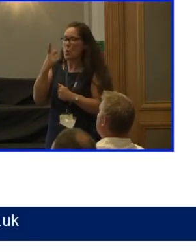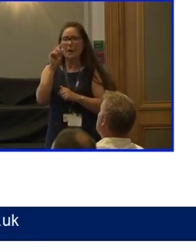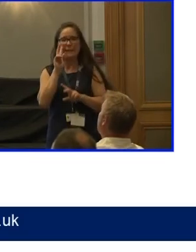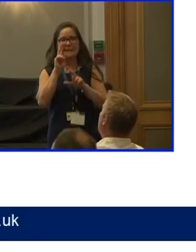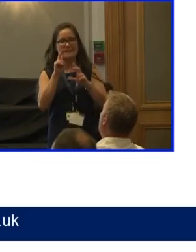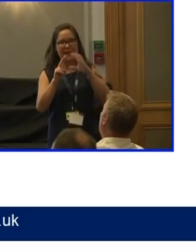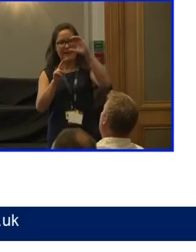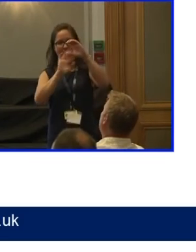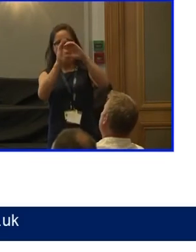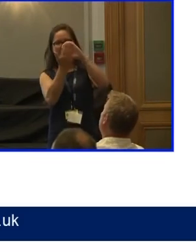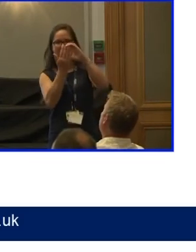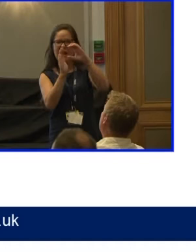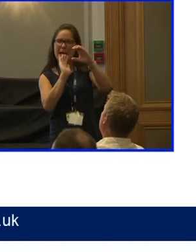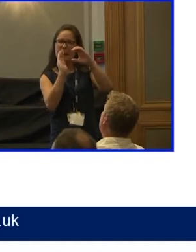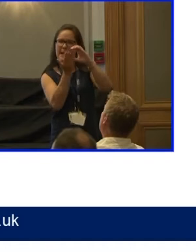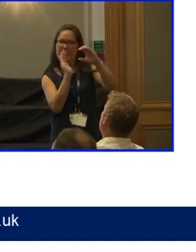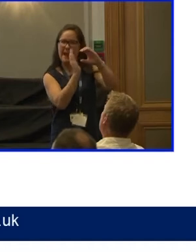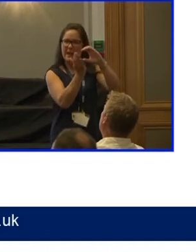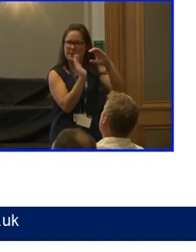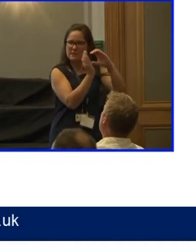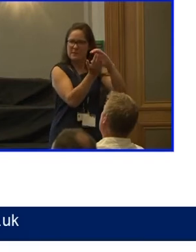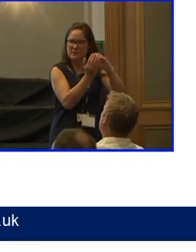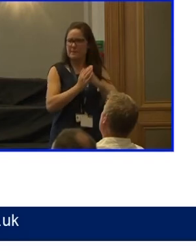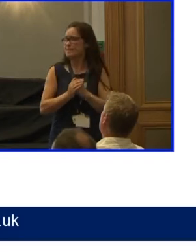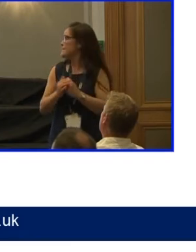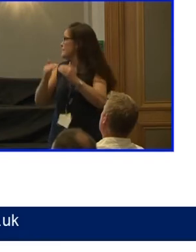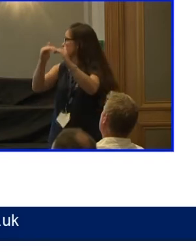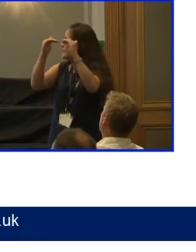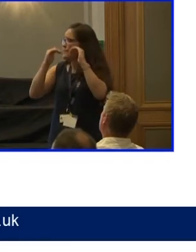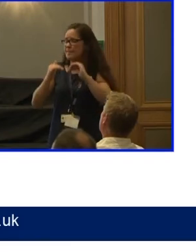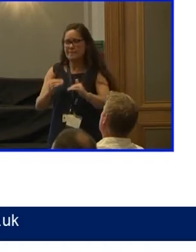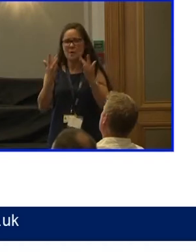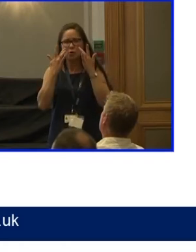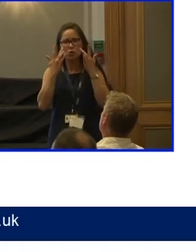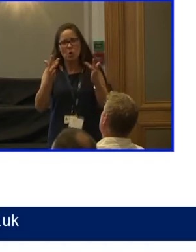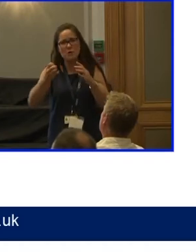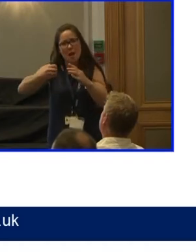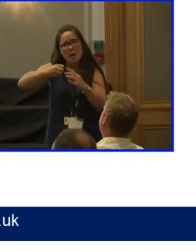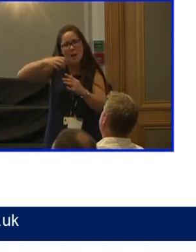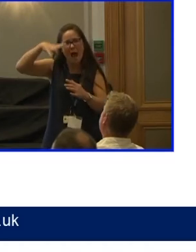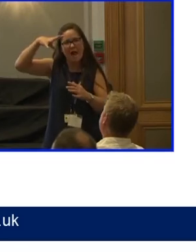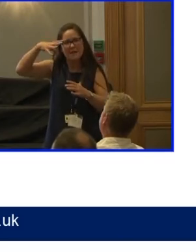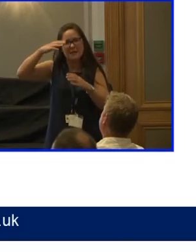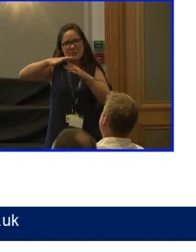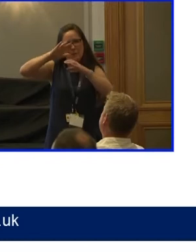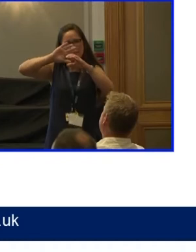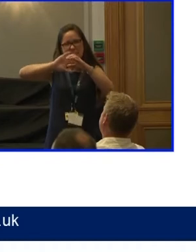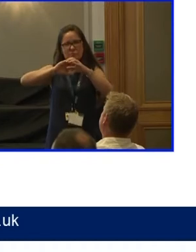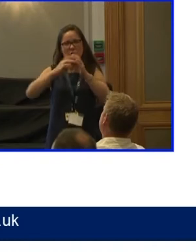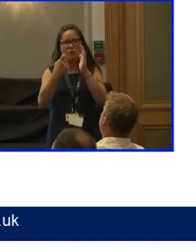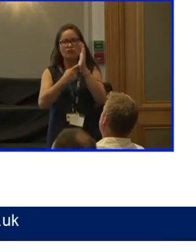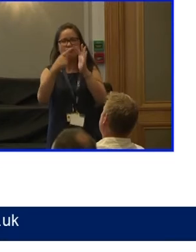retina. And in the bottom right, you've got a blue light fundus autofluorescence image, and that type of imaging gives us information about the retinal pigment epithelium in the